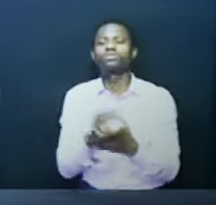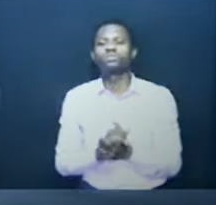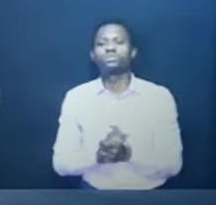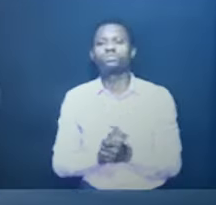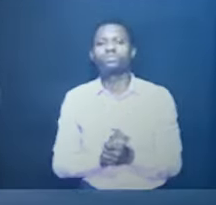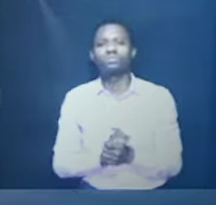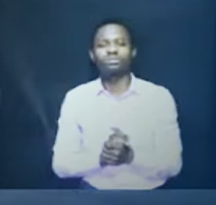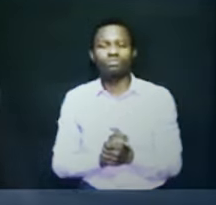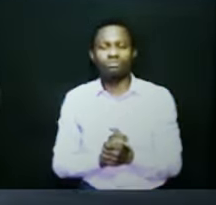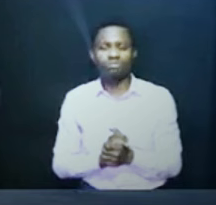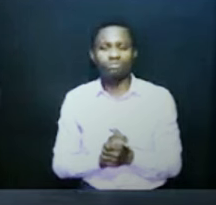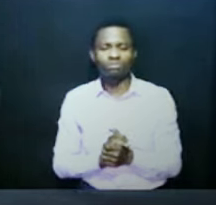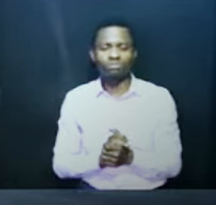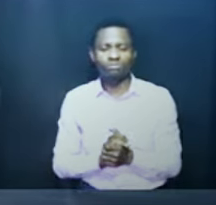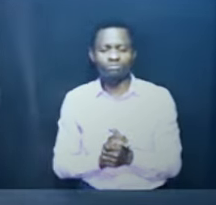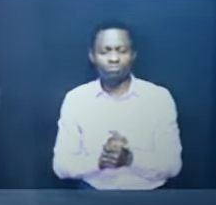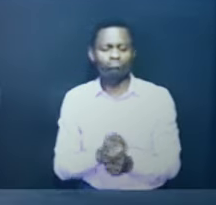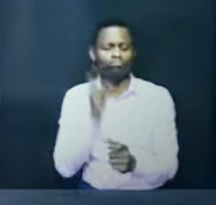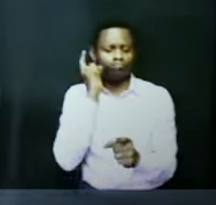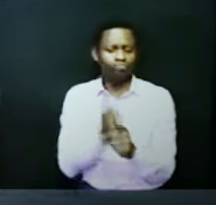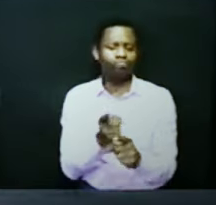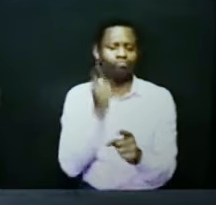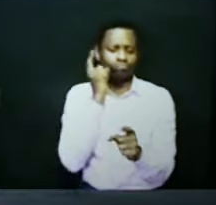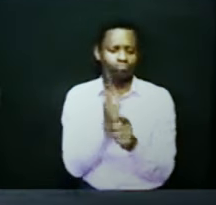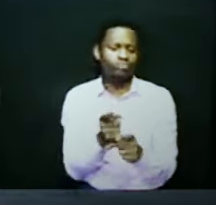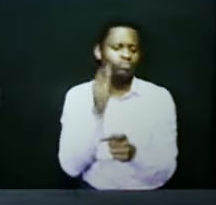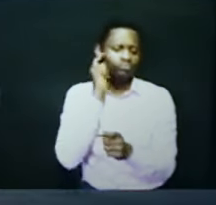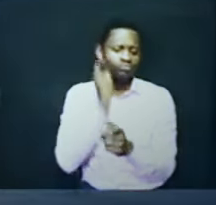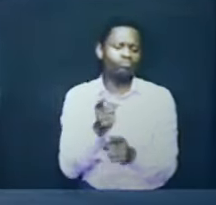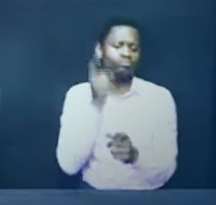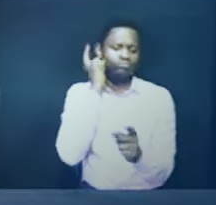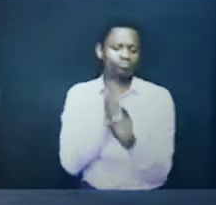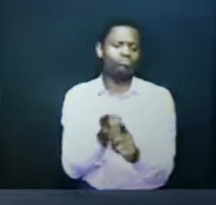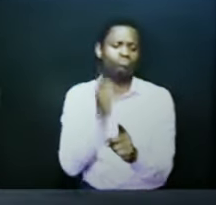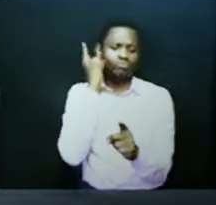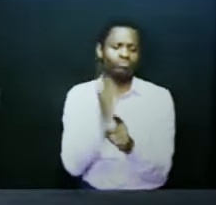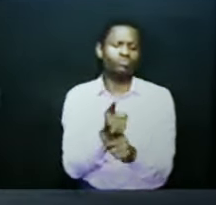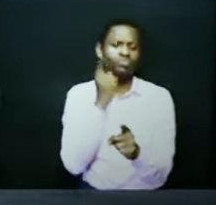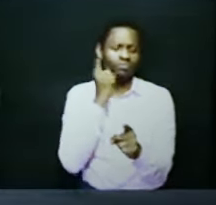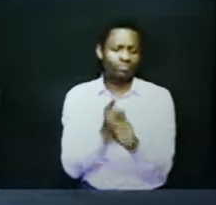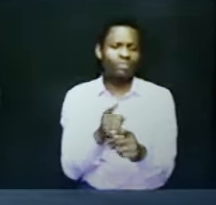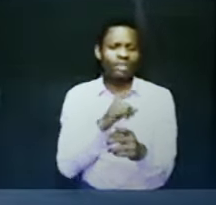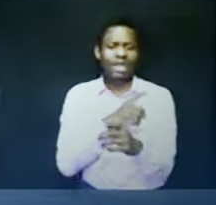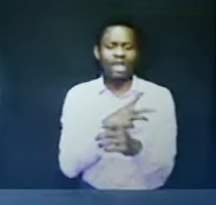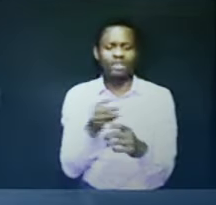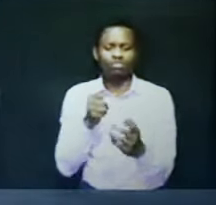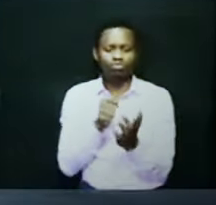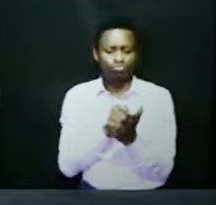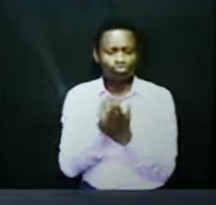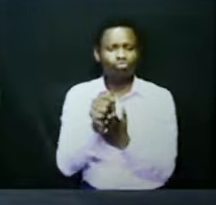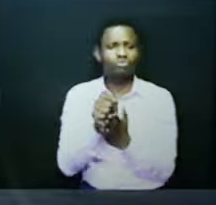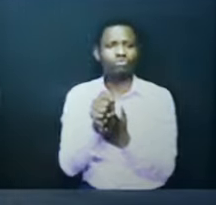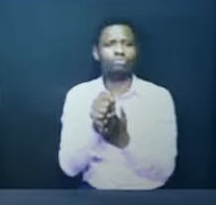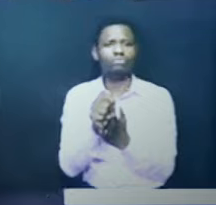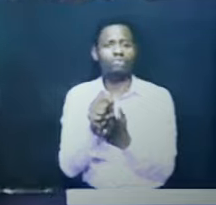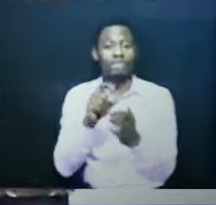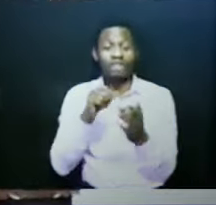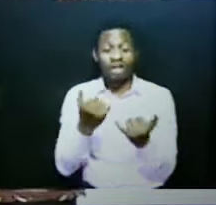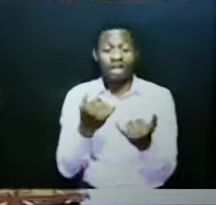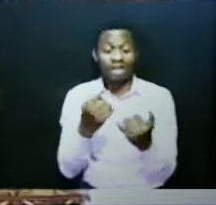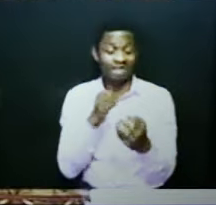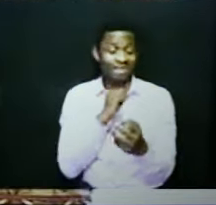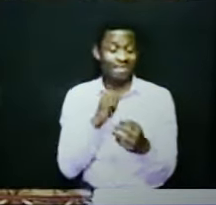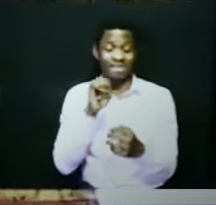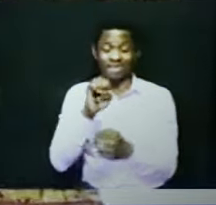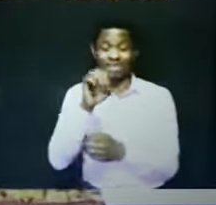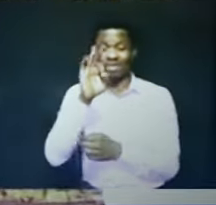drumono. Constant and endless effort. A idea de bia wien a koto so ye. Efforts require energy. Now so